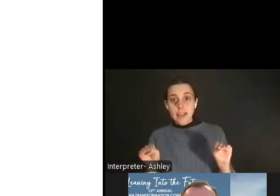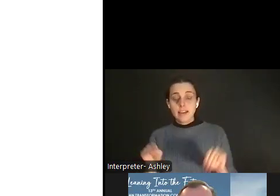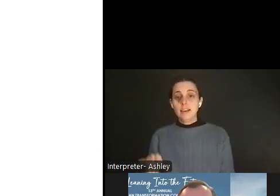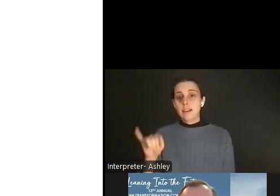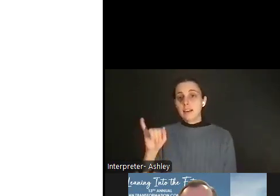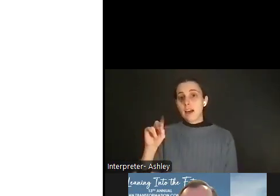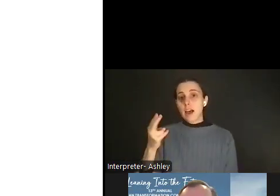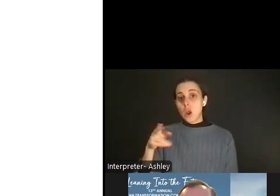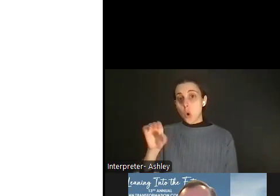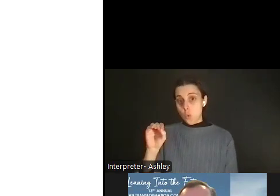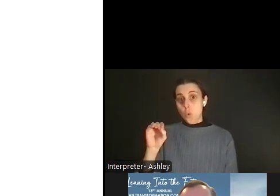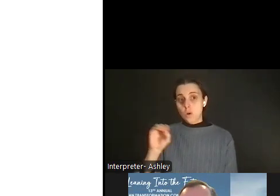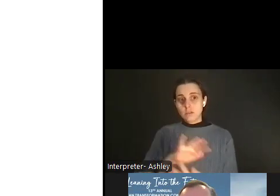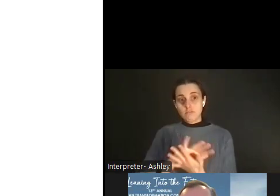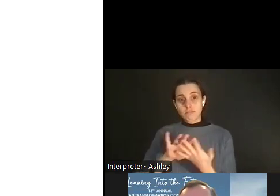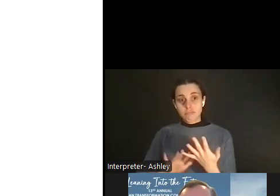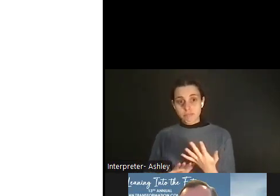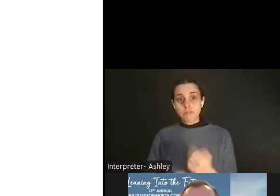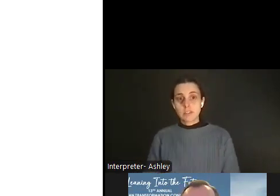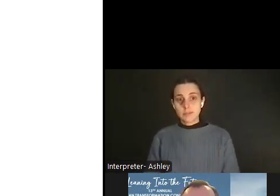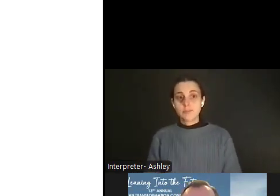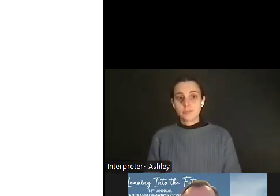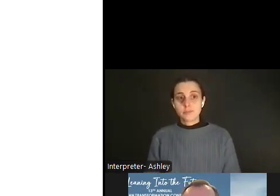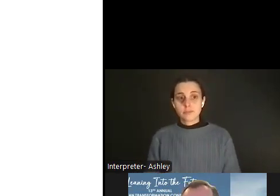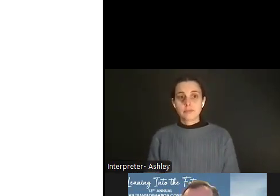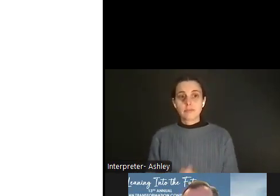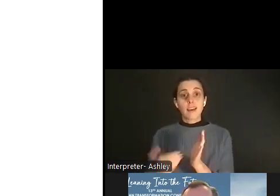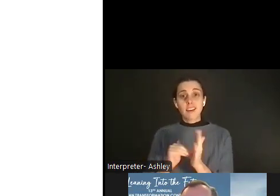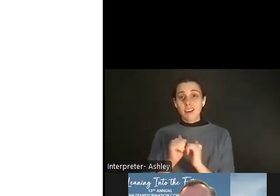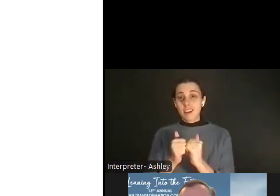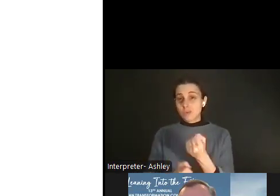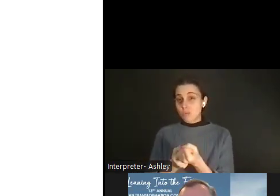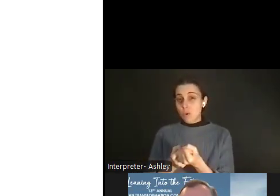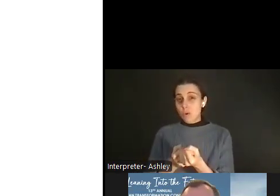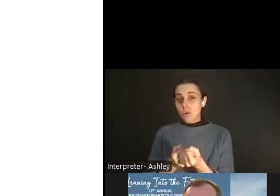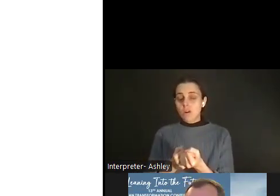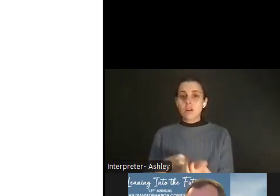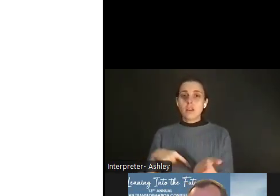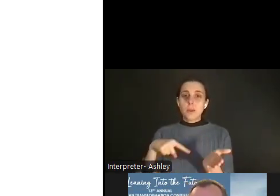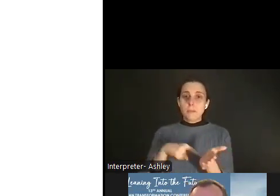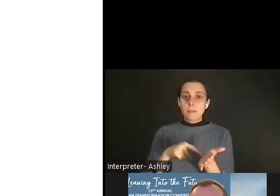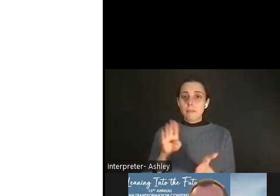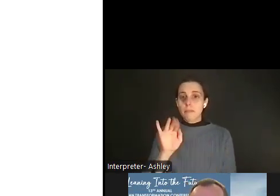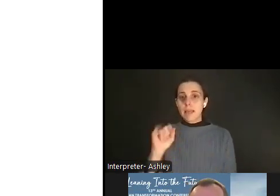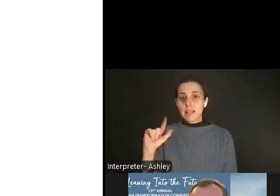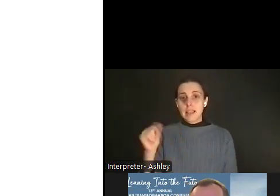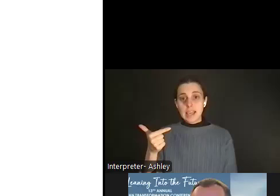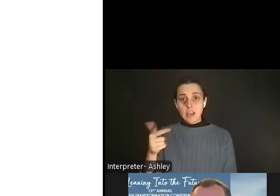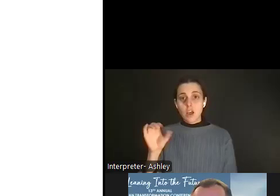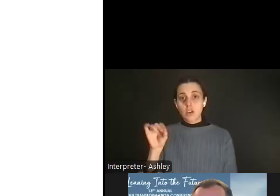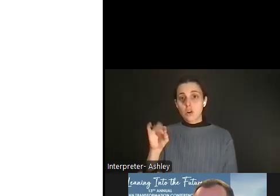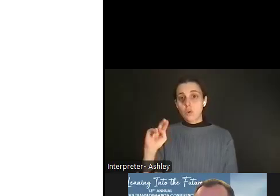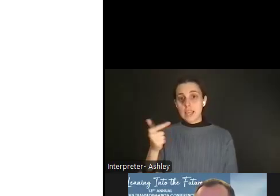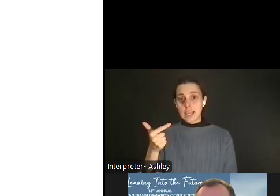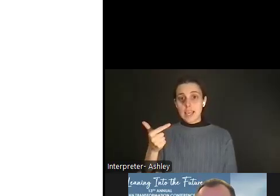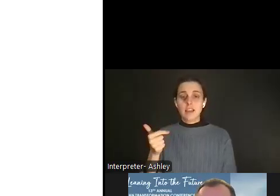regions through our billing, coding, and administrative services. So that's just about